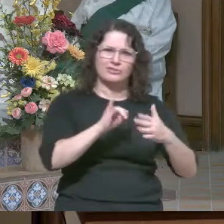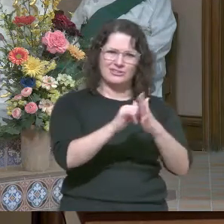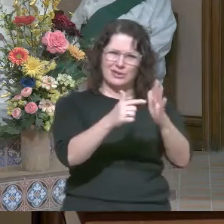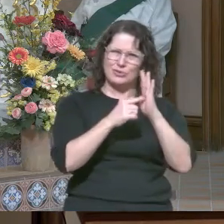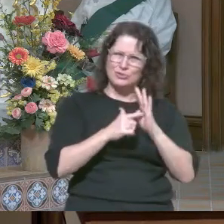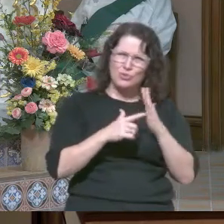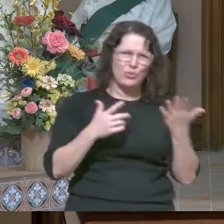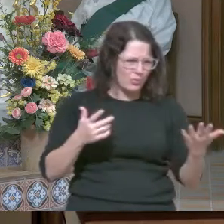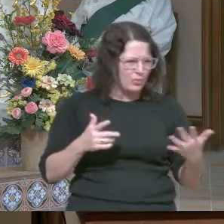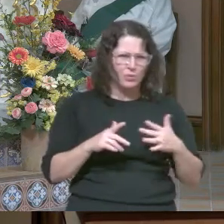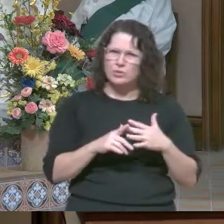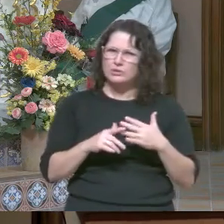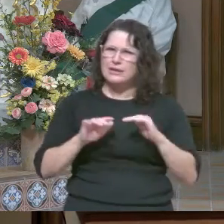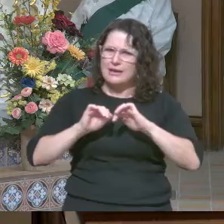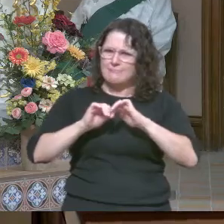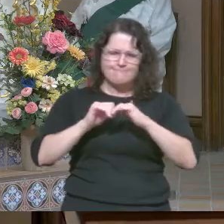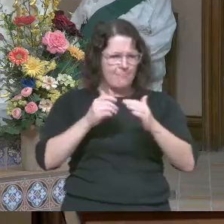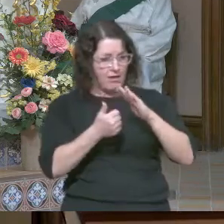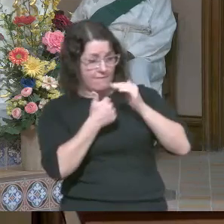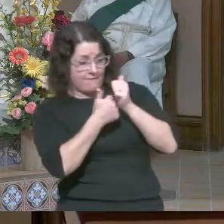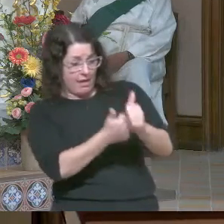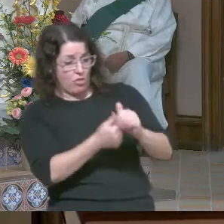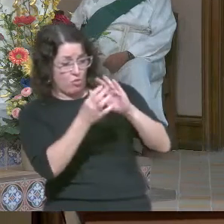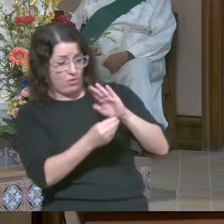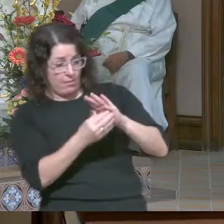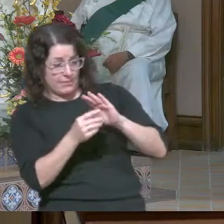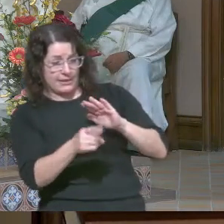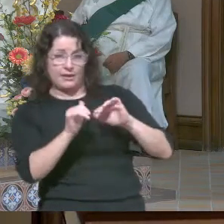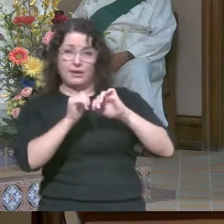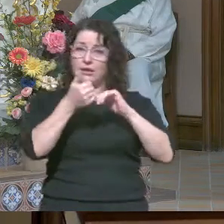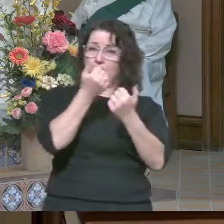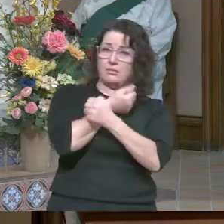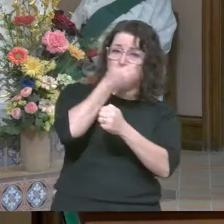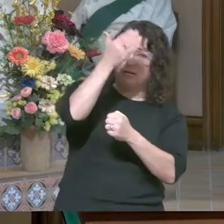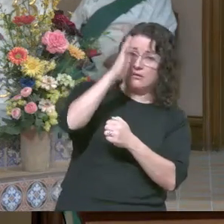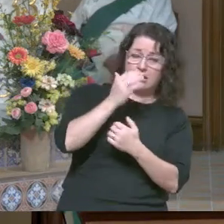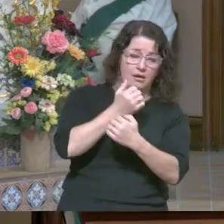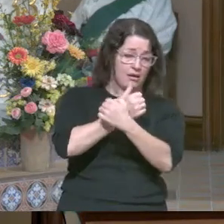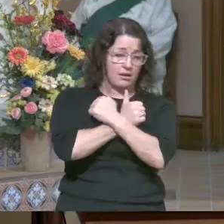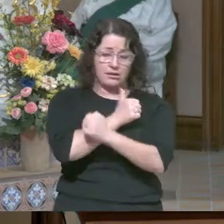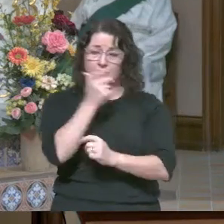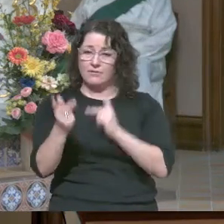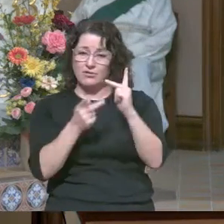and how to love one another, how to love God and how to love one another.